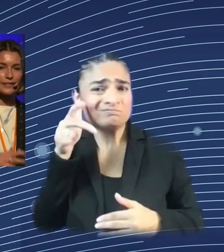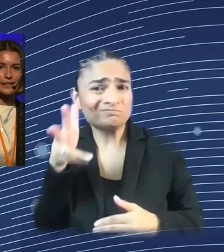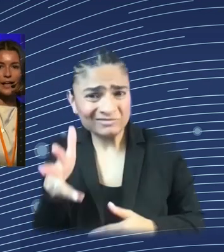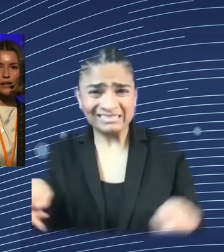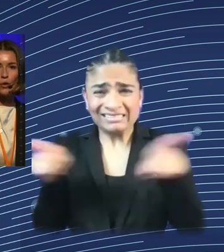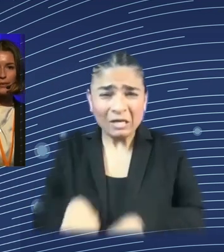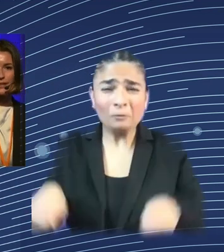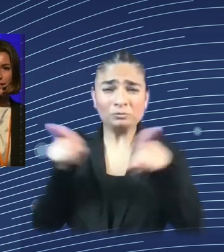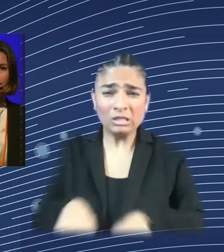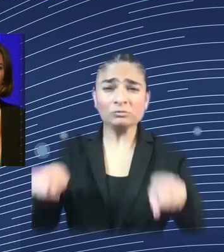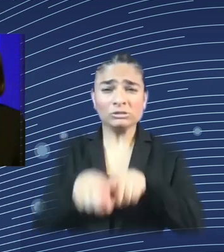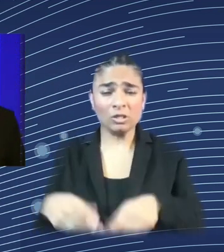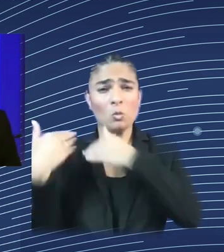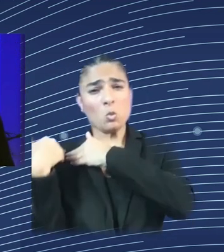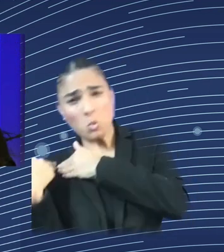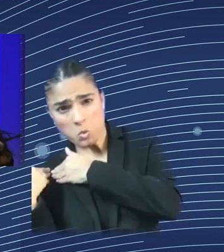But this AI openness